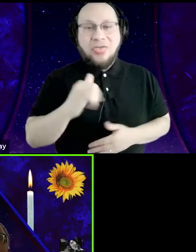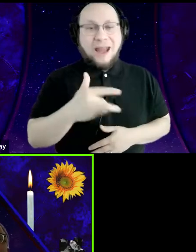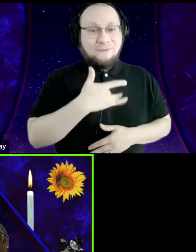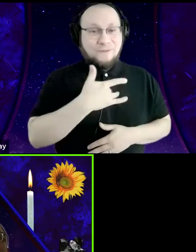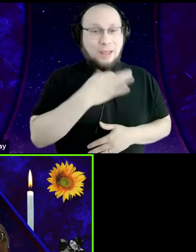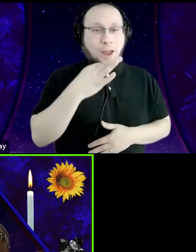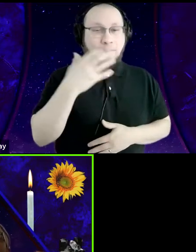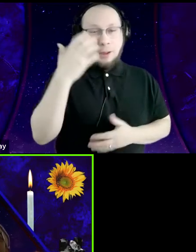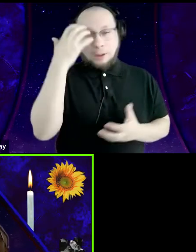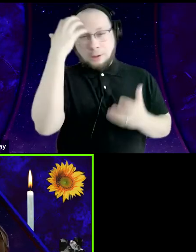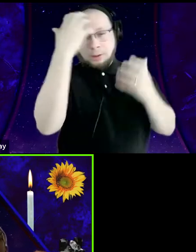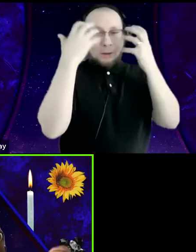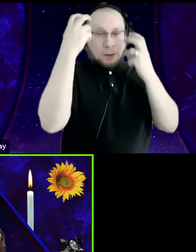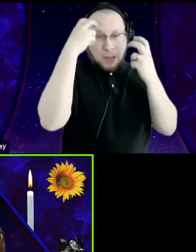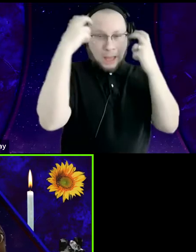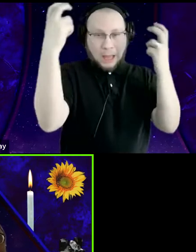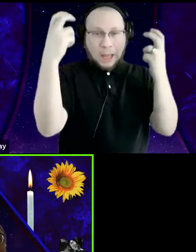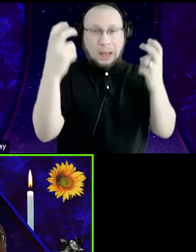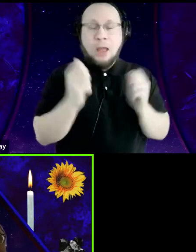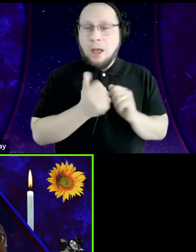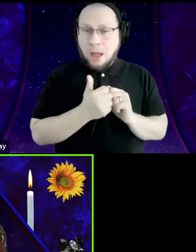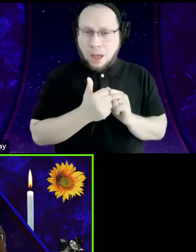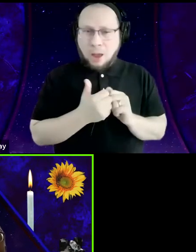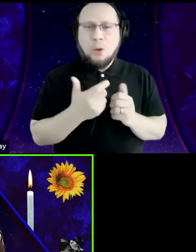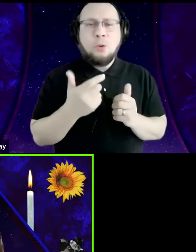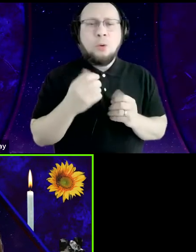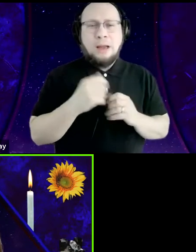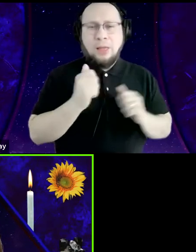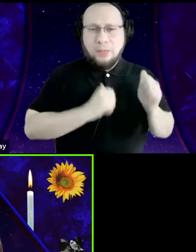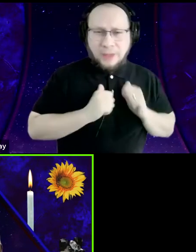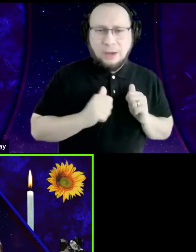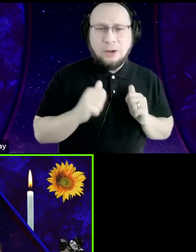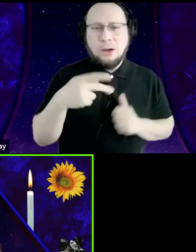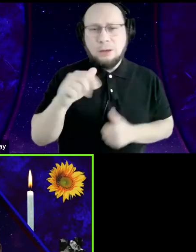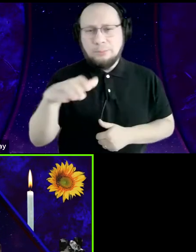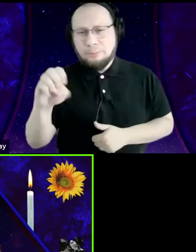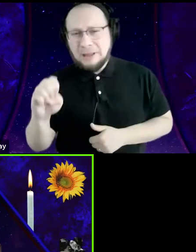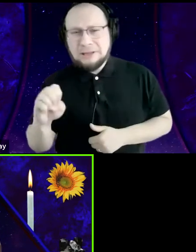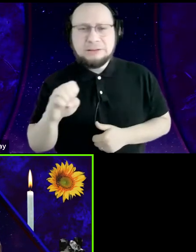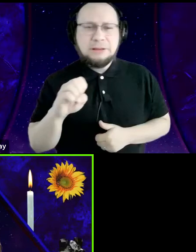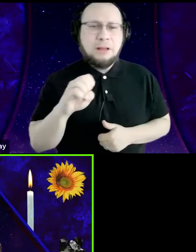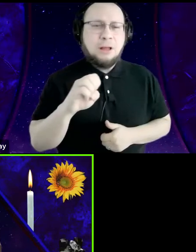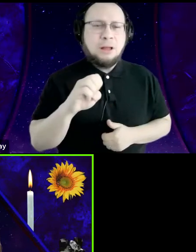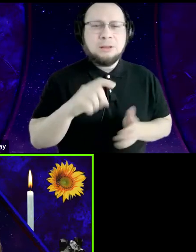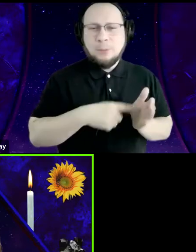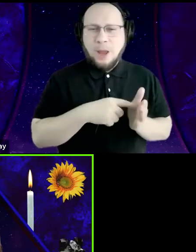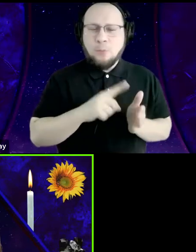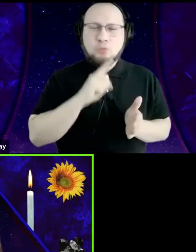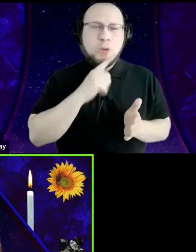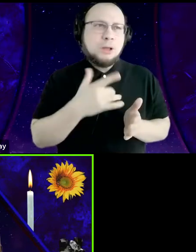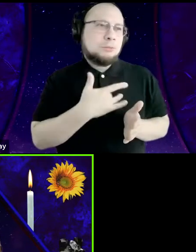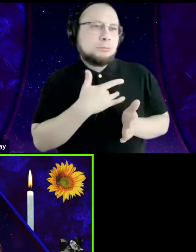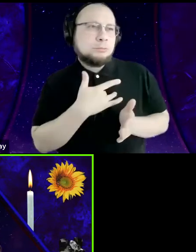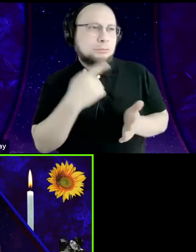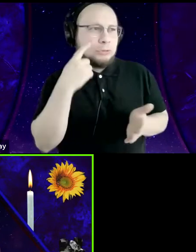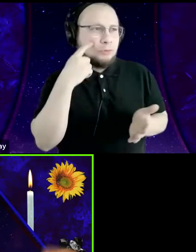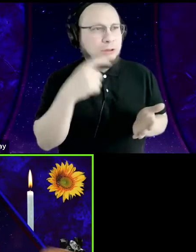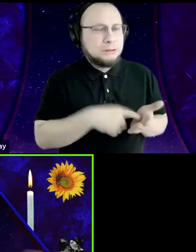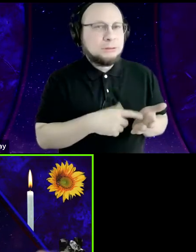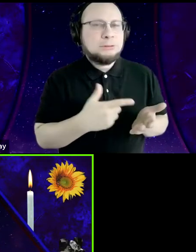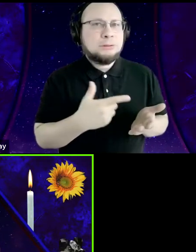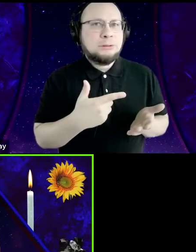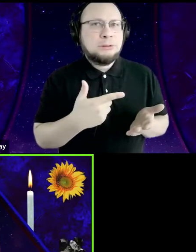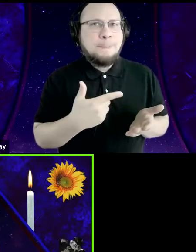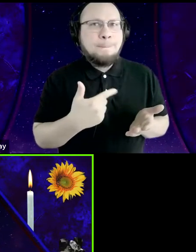I get to that place in art, and the way in which peace is almost like a delirious state when you have realized like, oh yeah, this, I'm not trying to